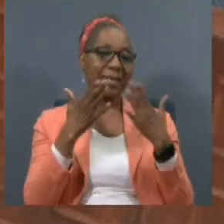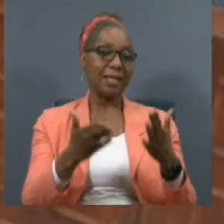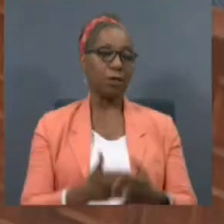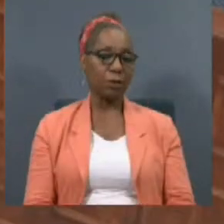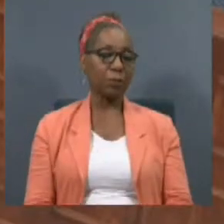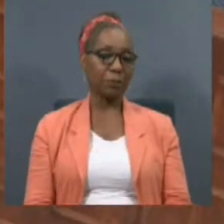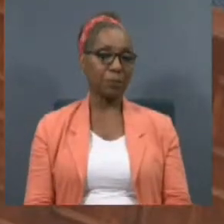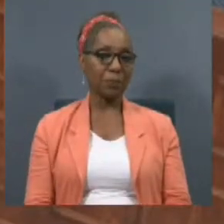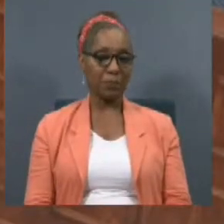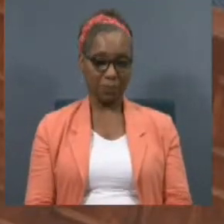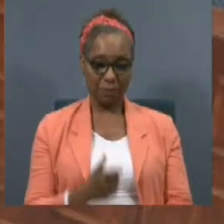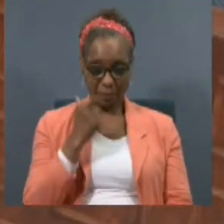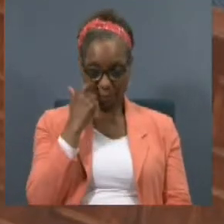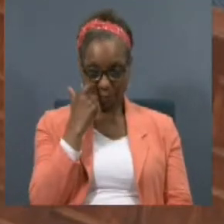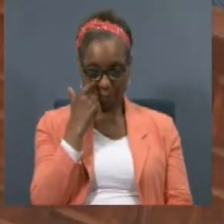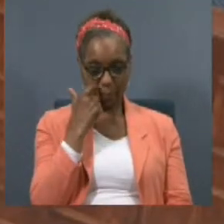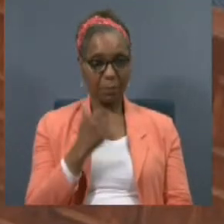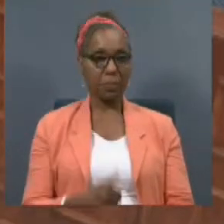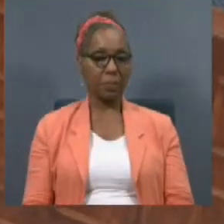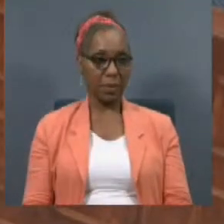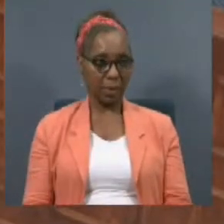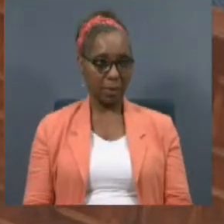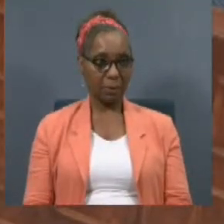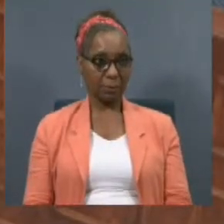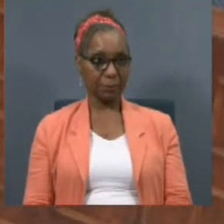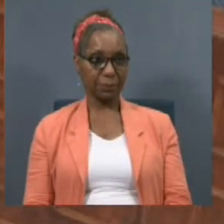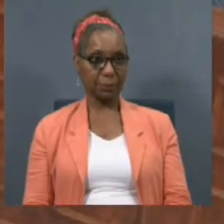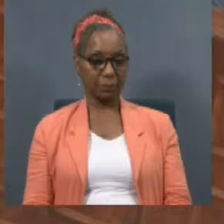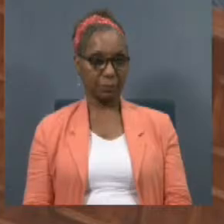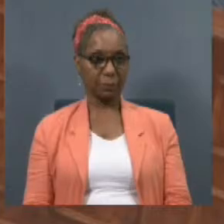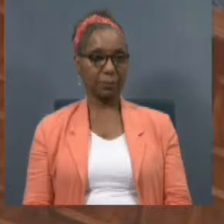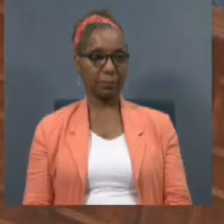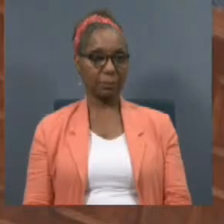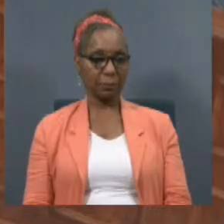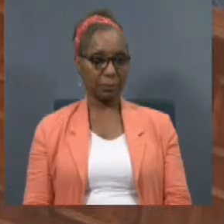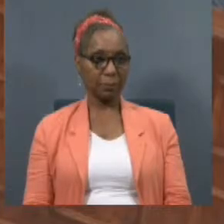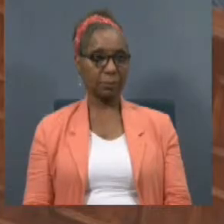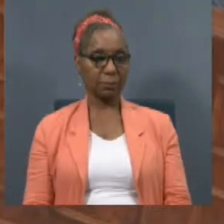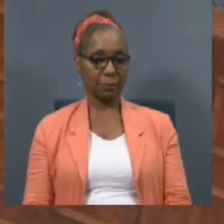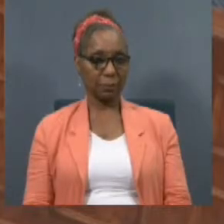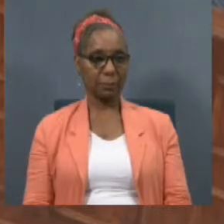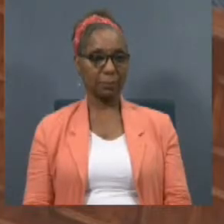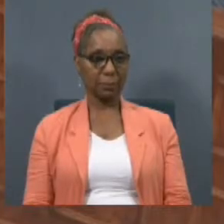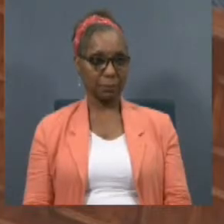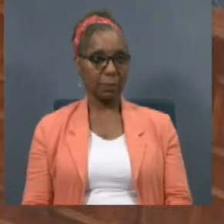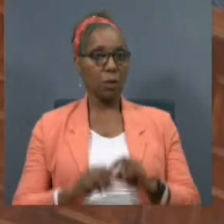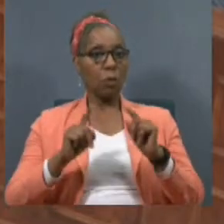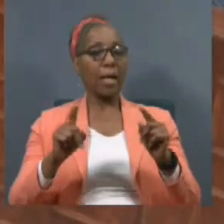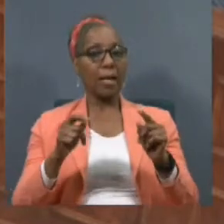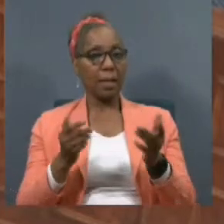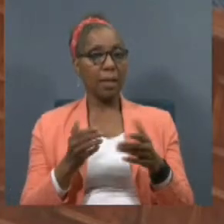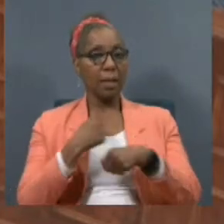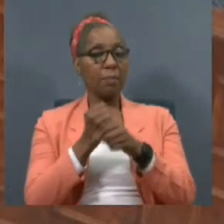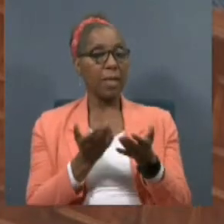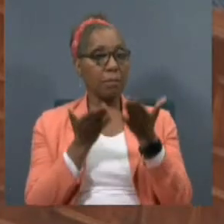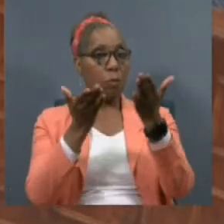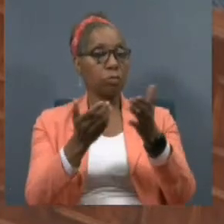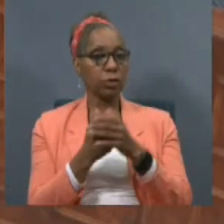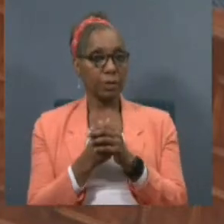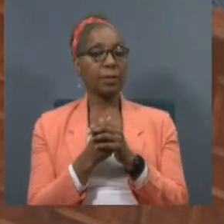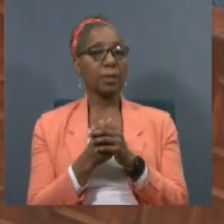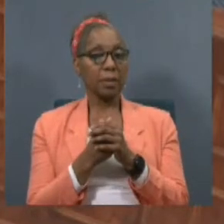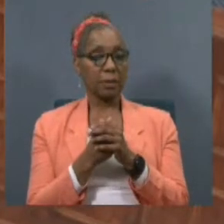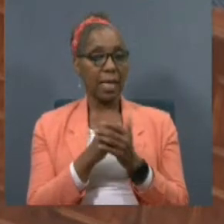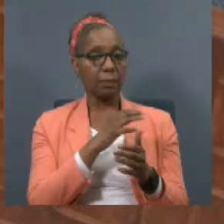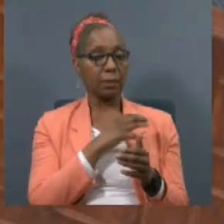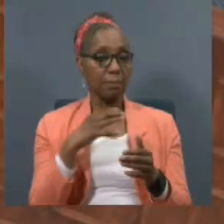Thank you. All right. Did you have another question? No, or I don't. comment? I All right. would like to make a motion at this point that